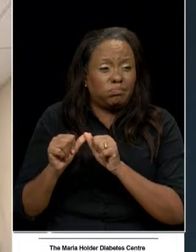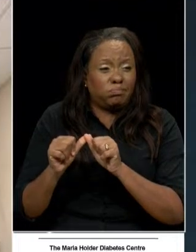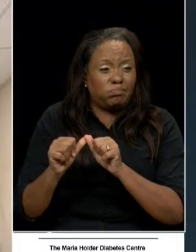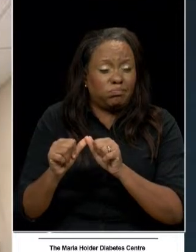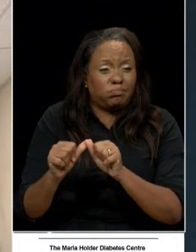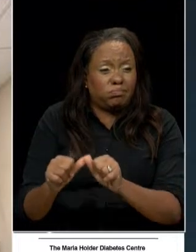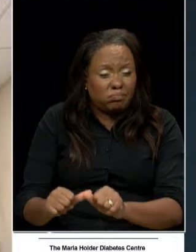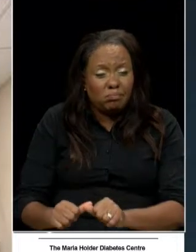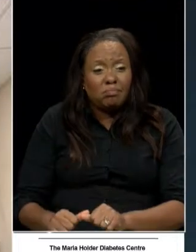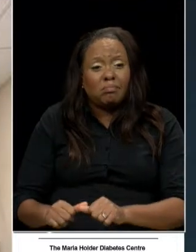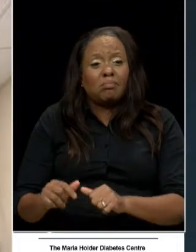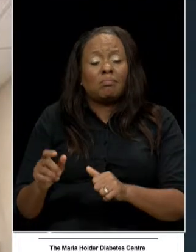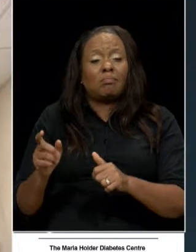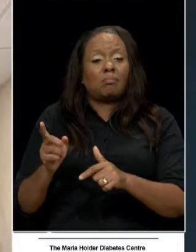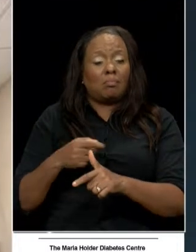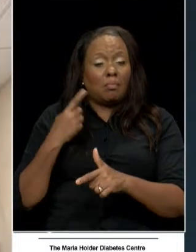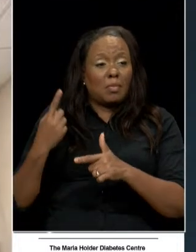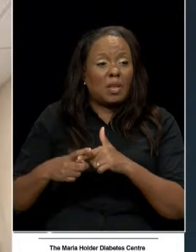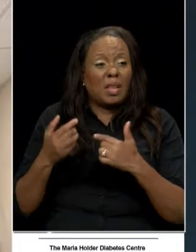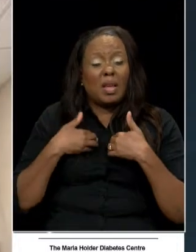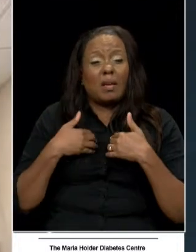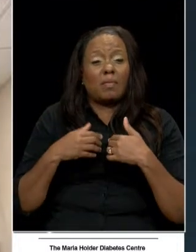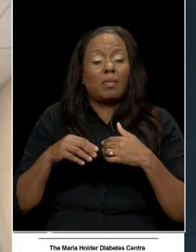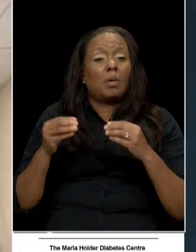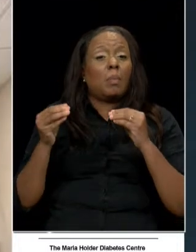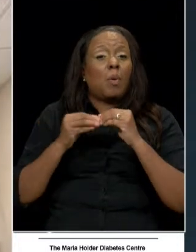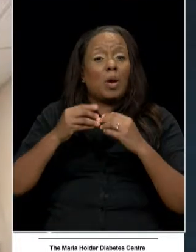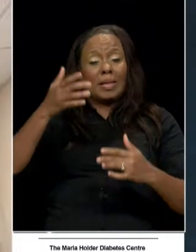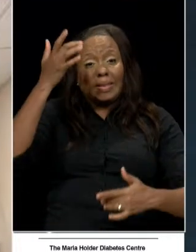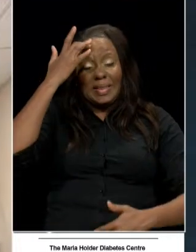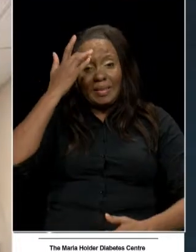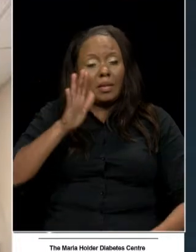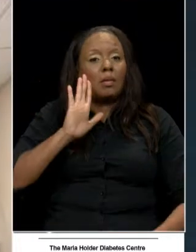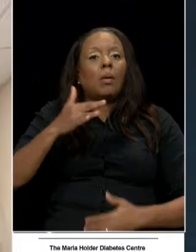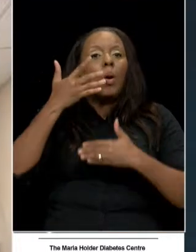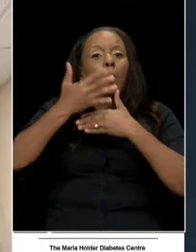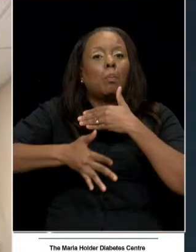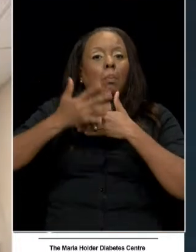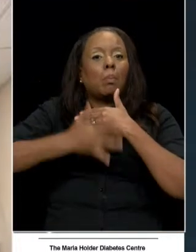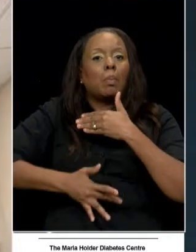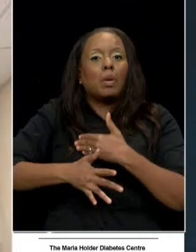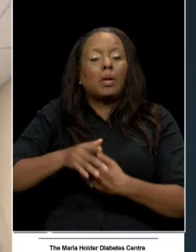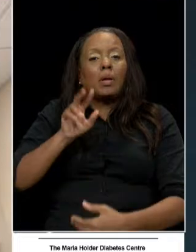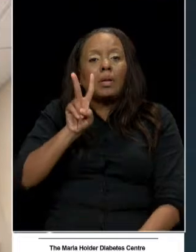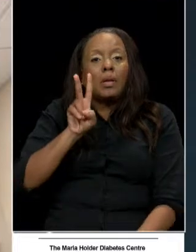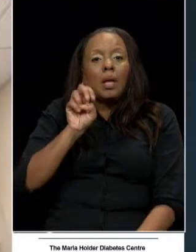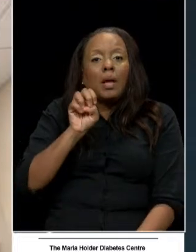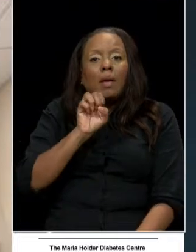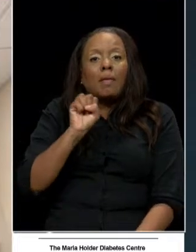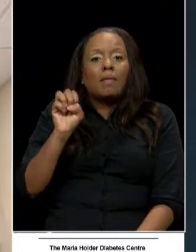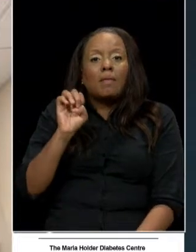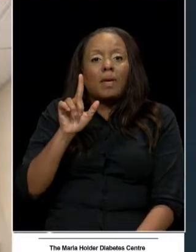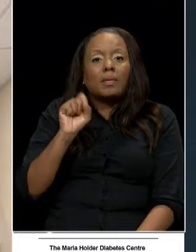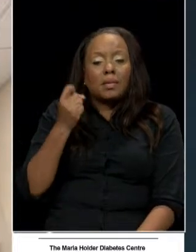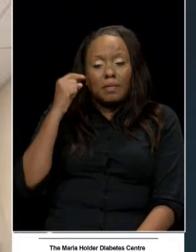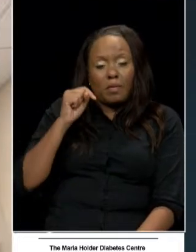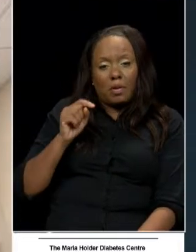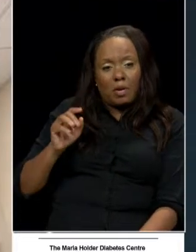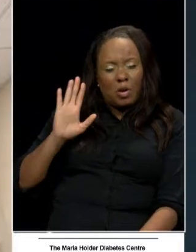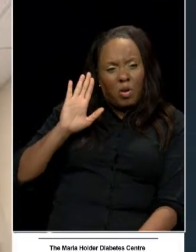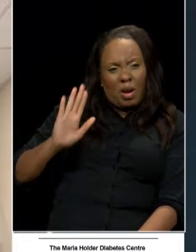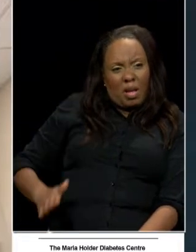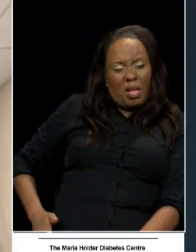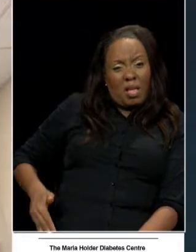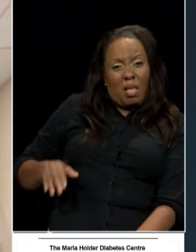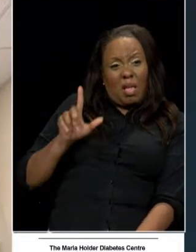developed what we call peripheral vascular disease, where it attacks the blood vessels or the blood supply to his leg, and therefore when he